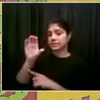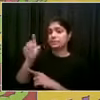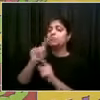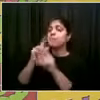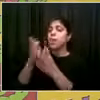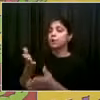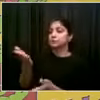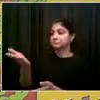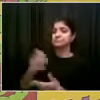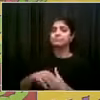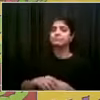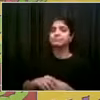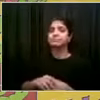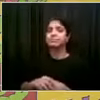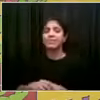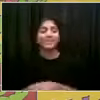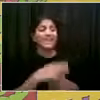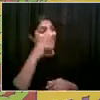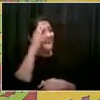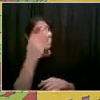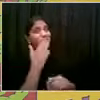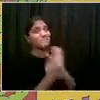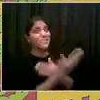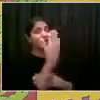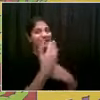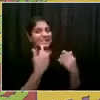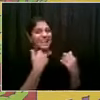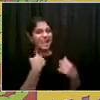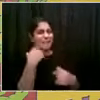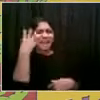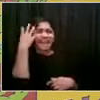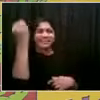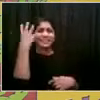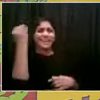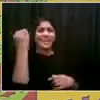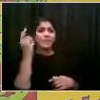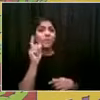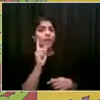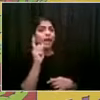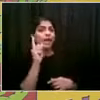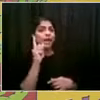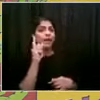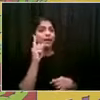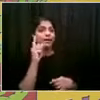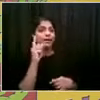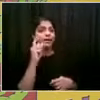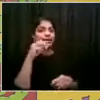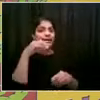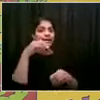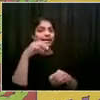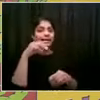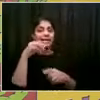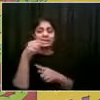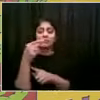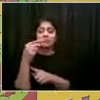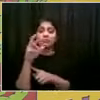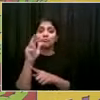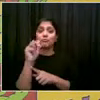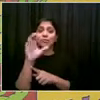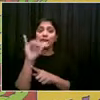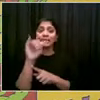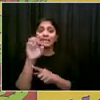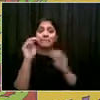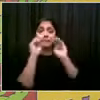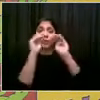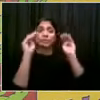department and other agencies who are not happy about the mandate. And one of the things that they're saying is